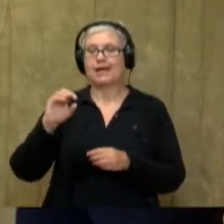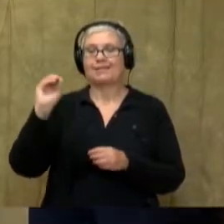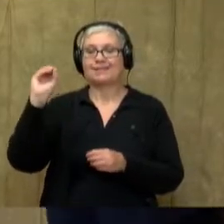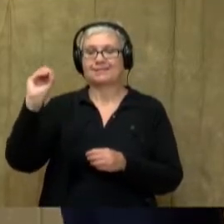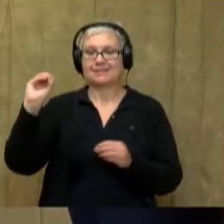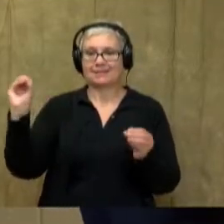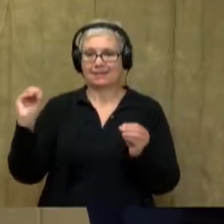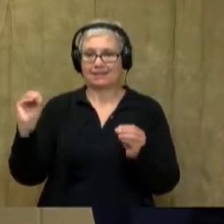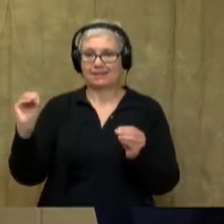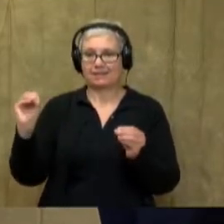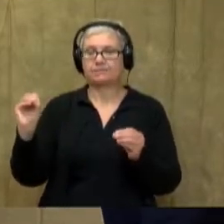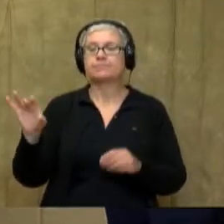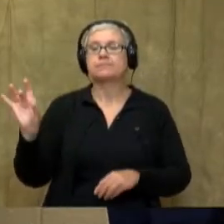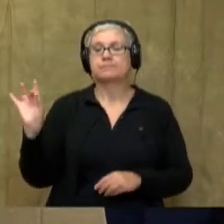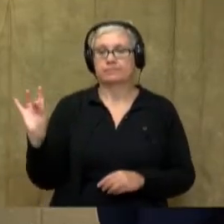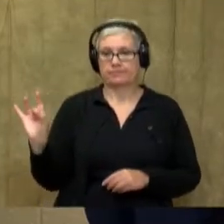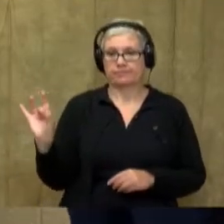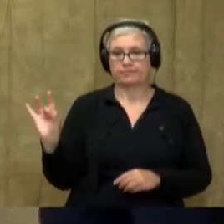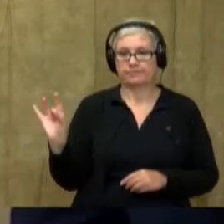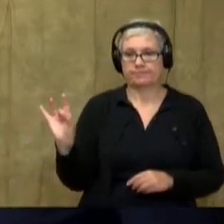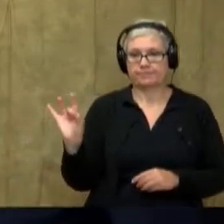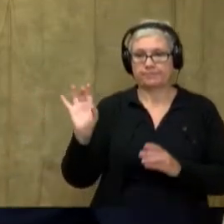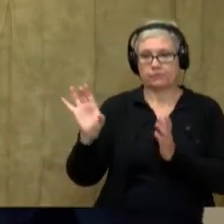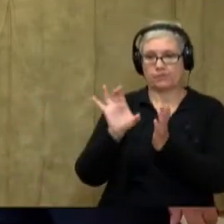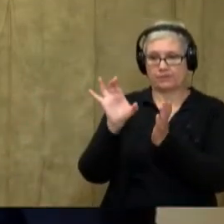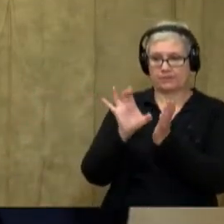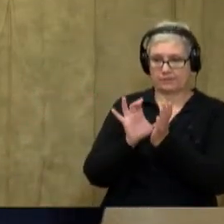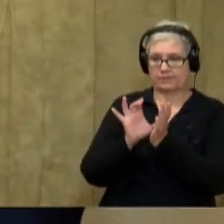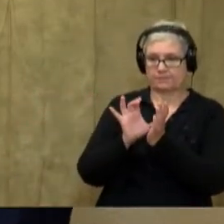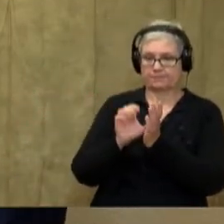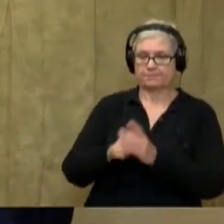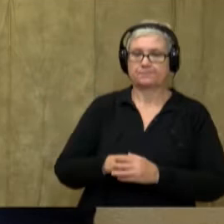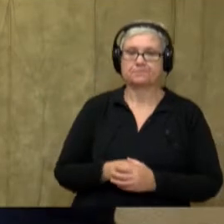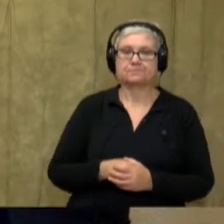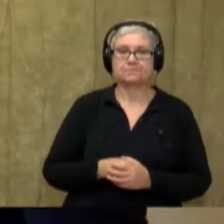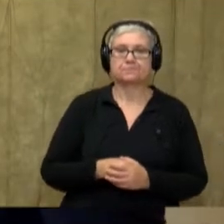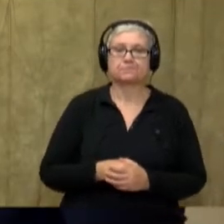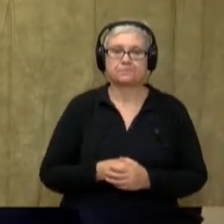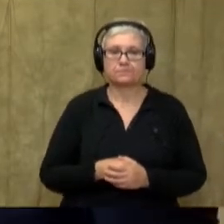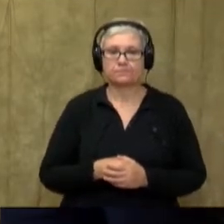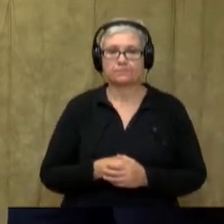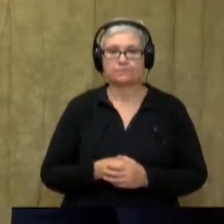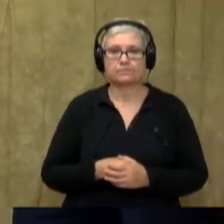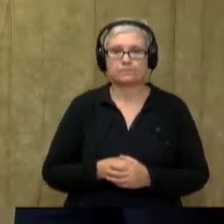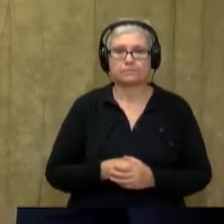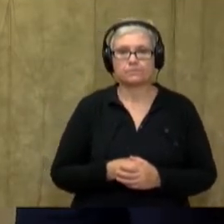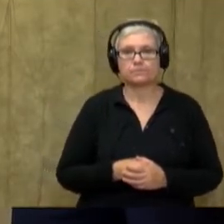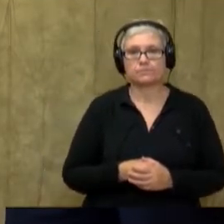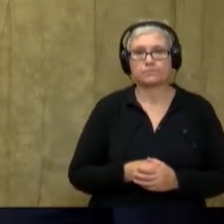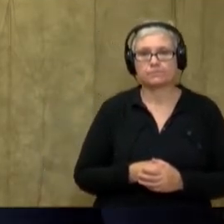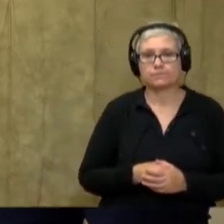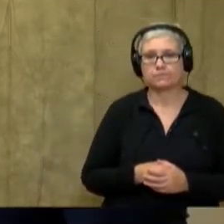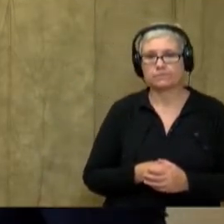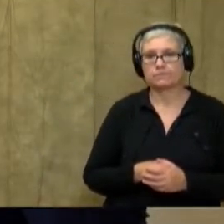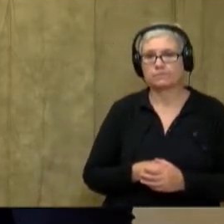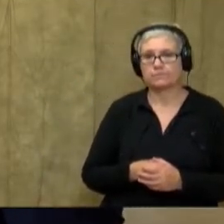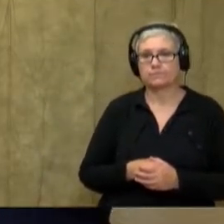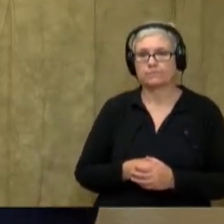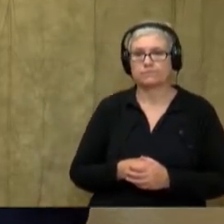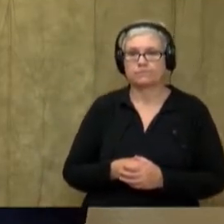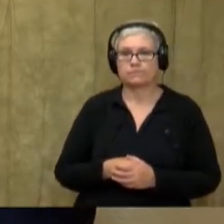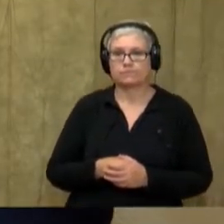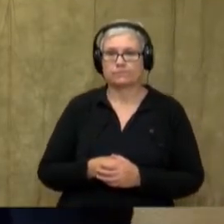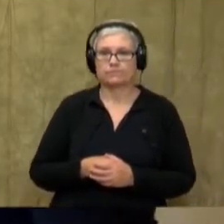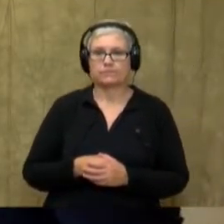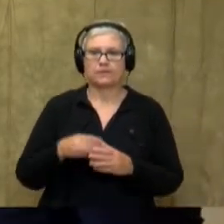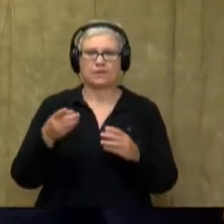face, and then 8 in the very center of my 4 by 4 by 4 case. Now, I want us to kind of look at the numbers